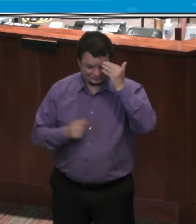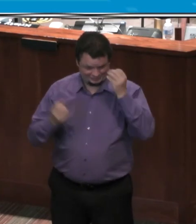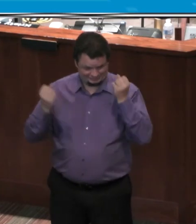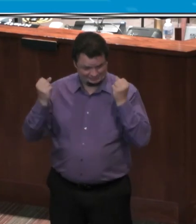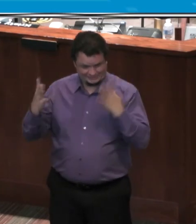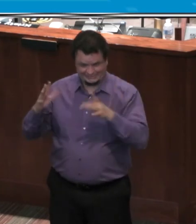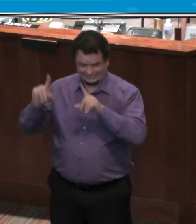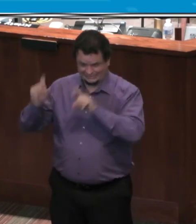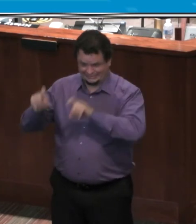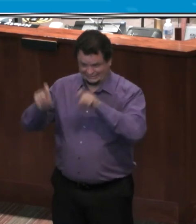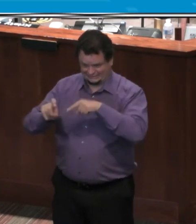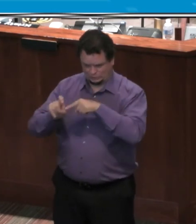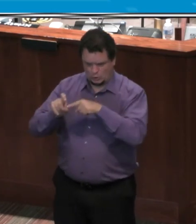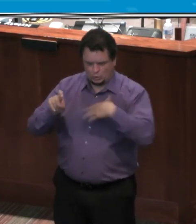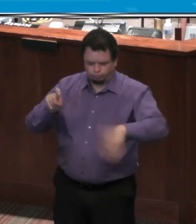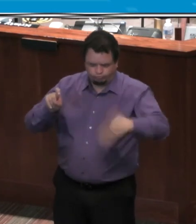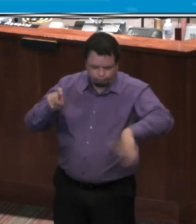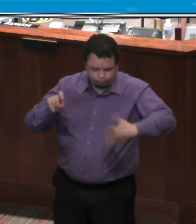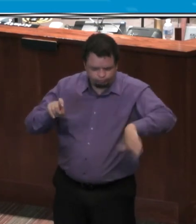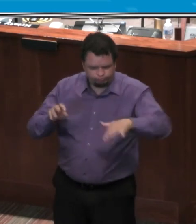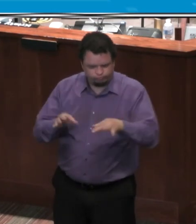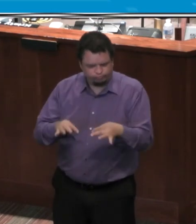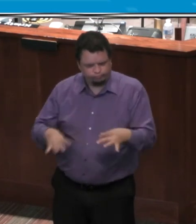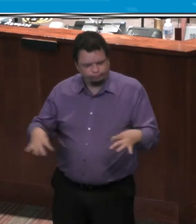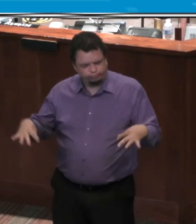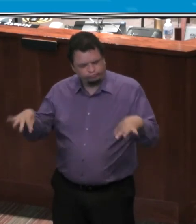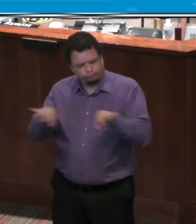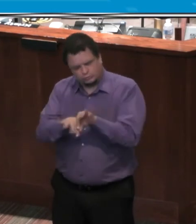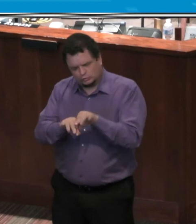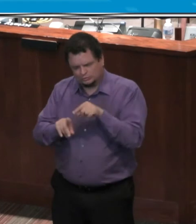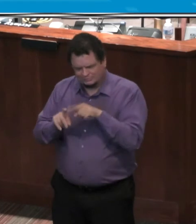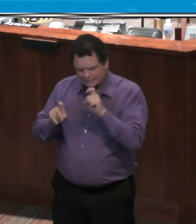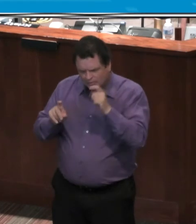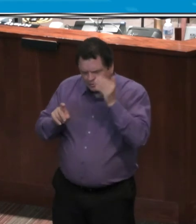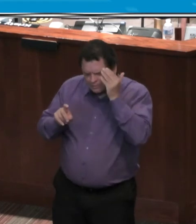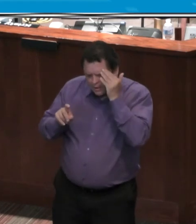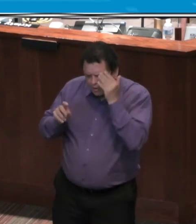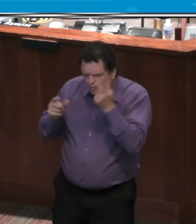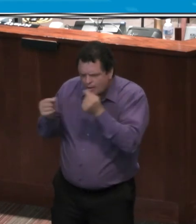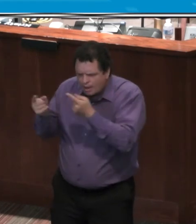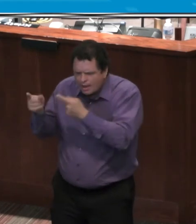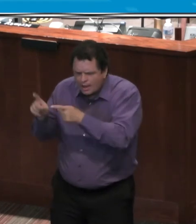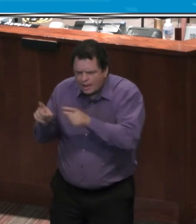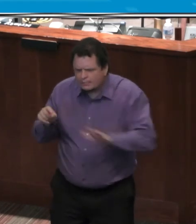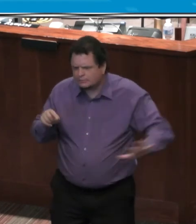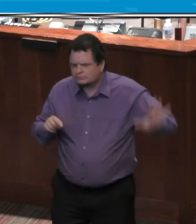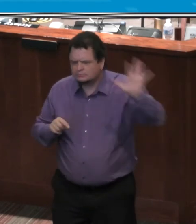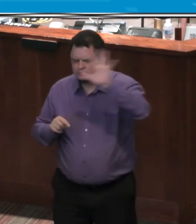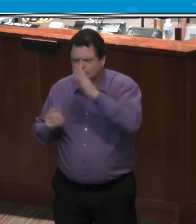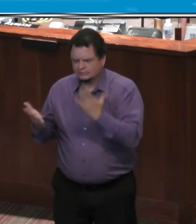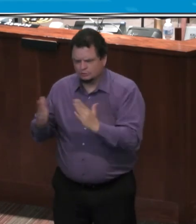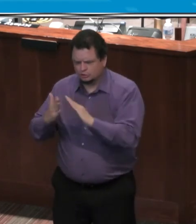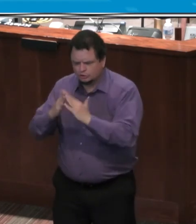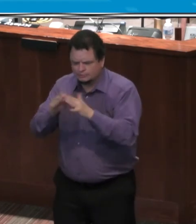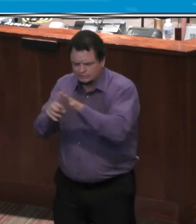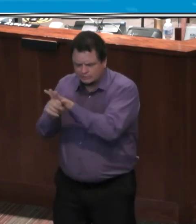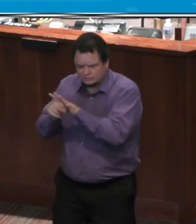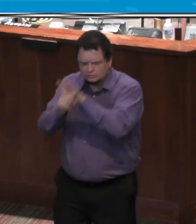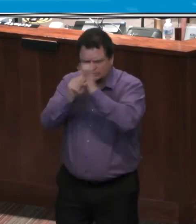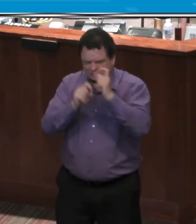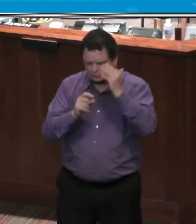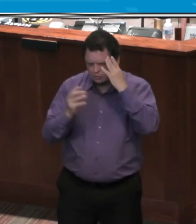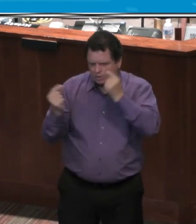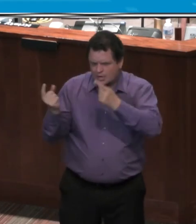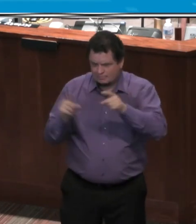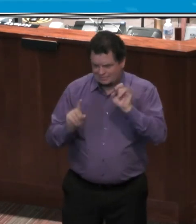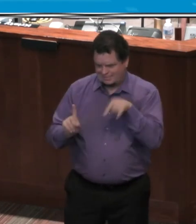order to have a sense of what's going on in our community. And the ability to get more tests in really gives us that broader picture that